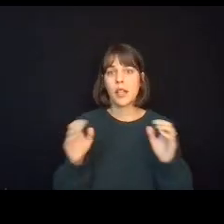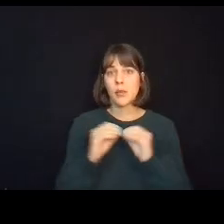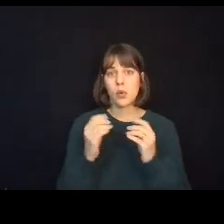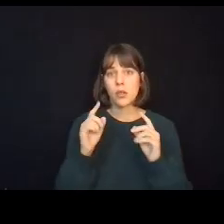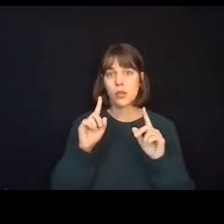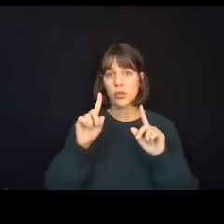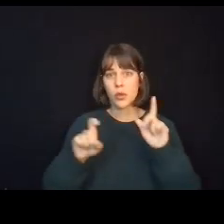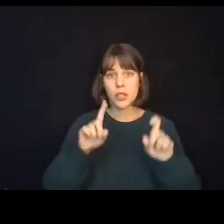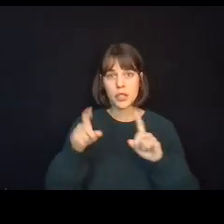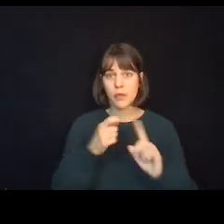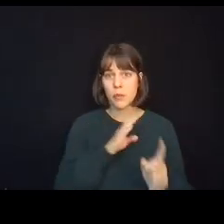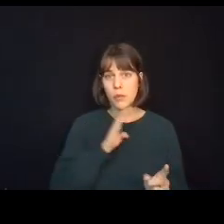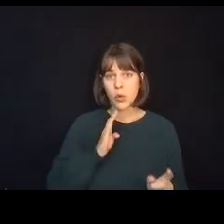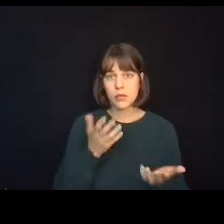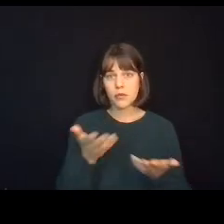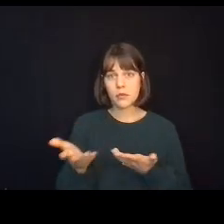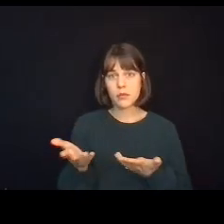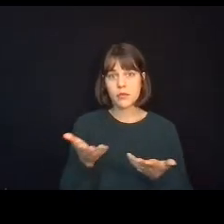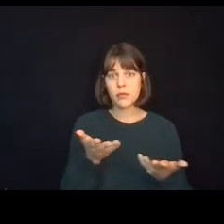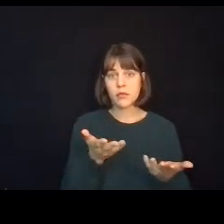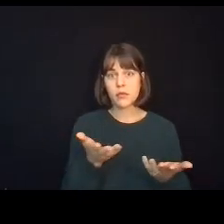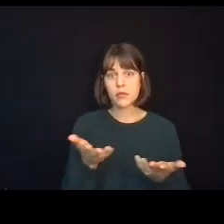questions from board members?